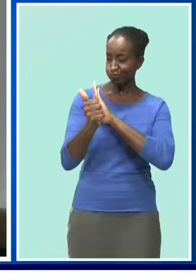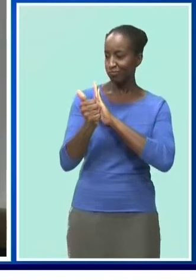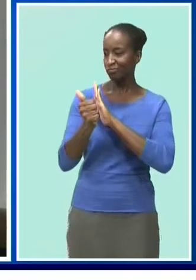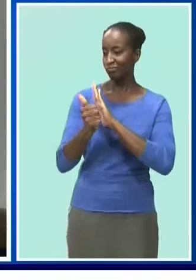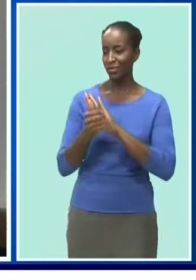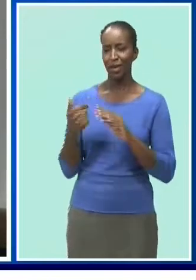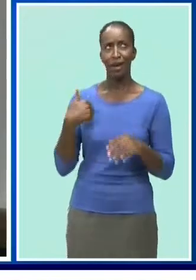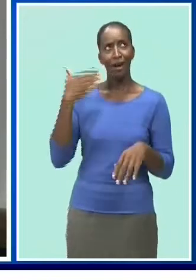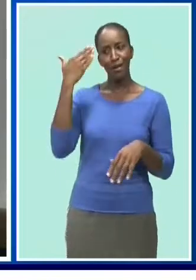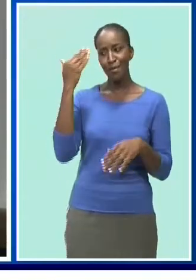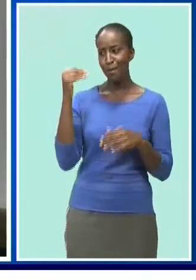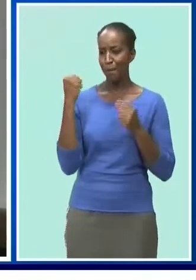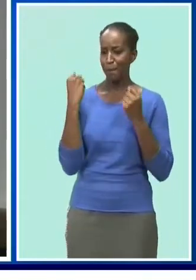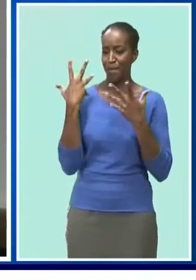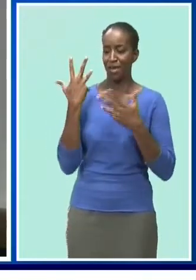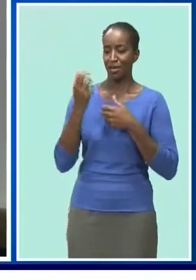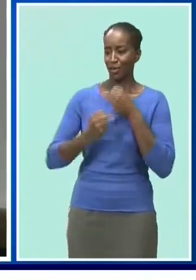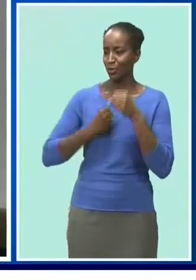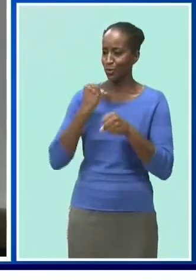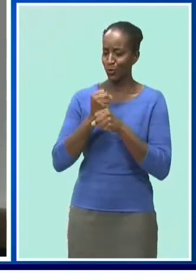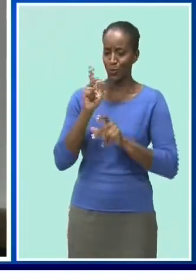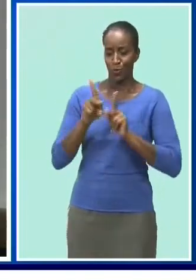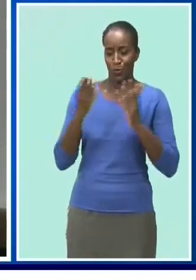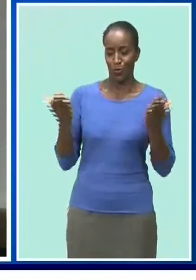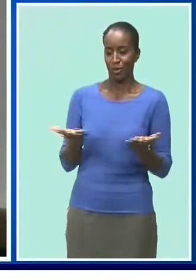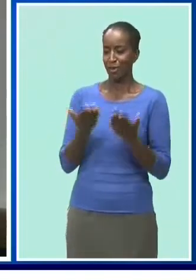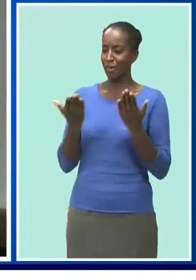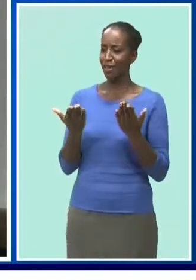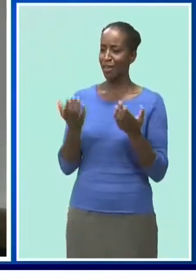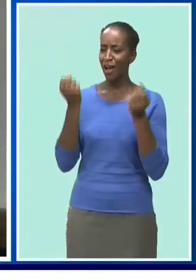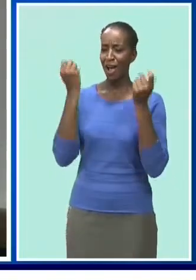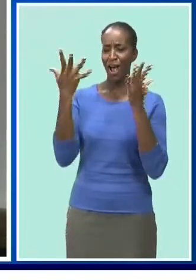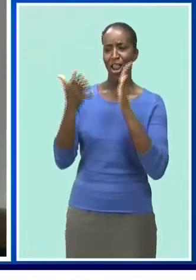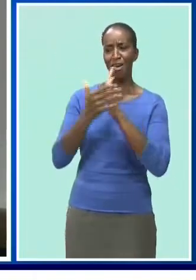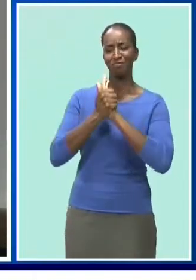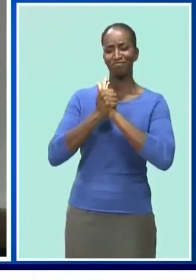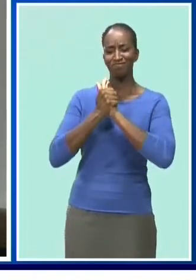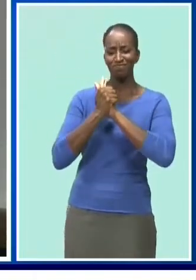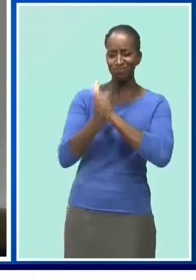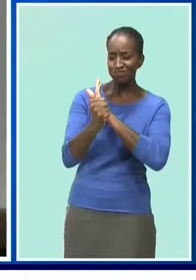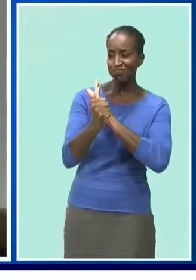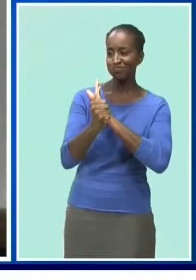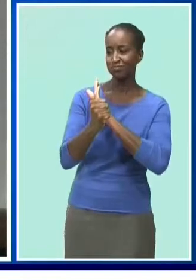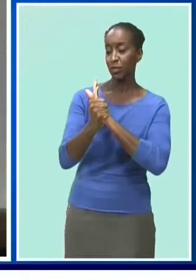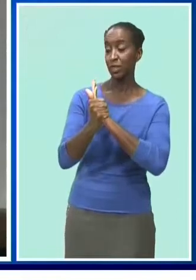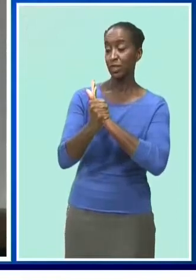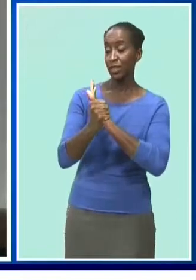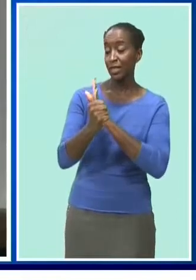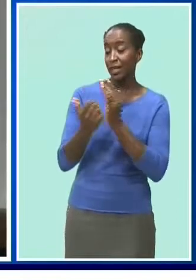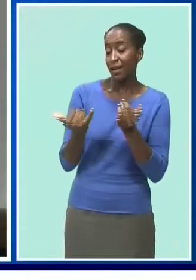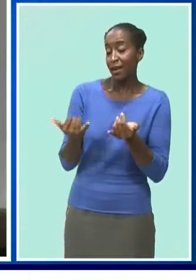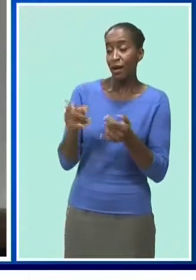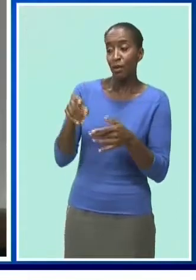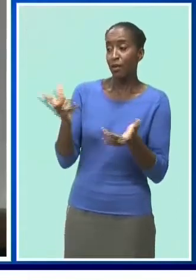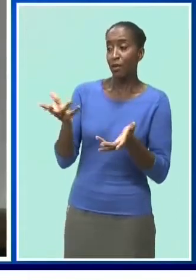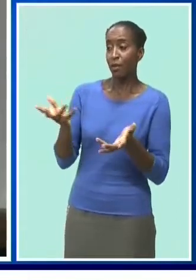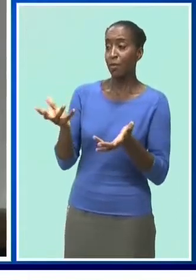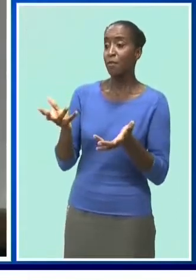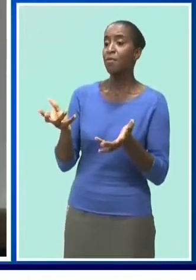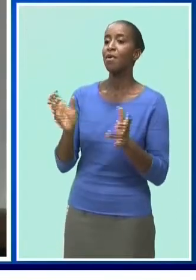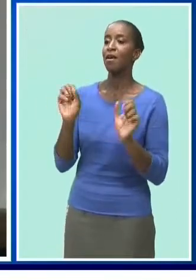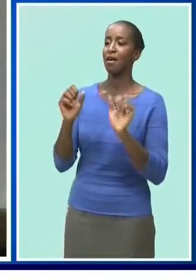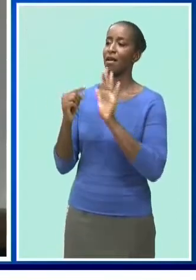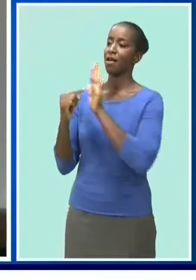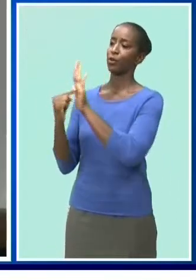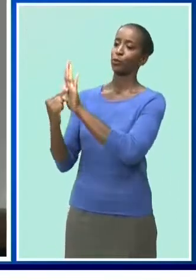I've talked about it for many, many years. We have a lot of talent. What we need now to do is to export